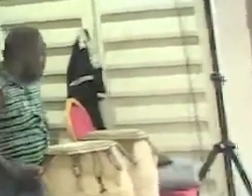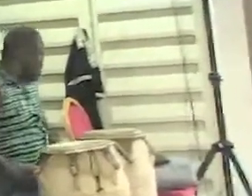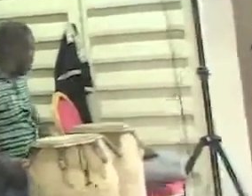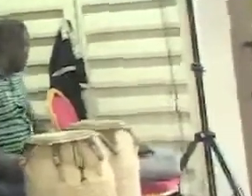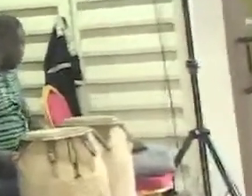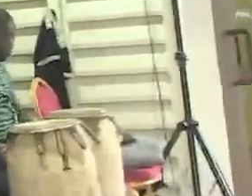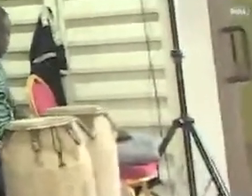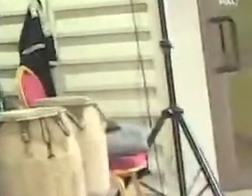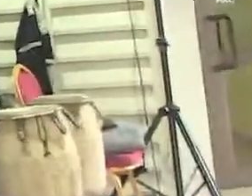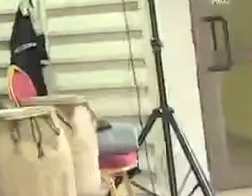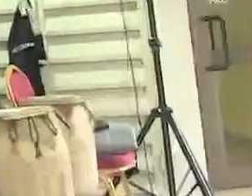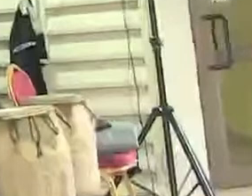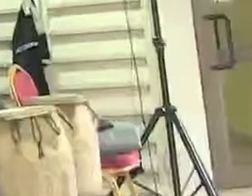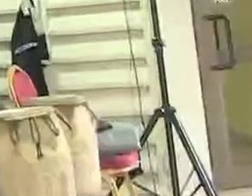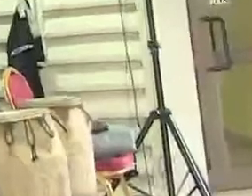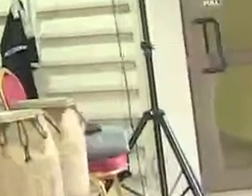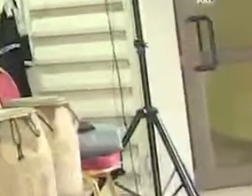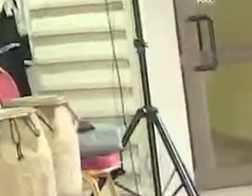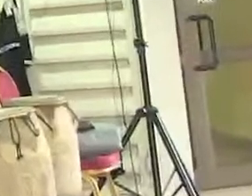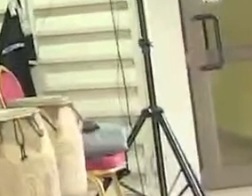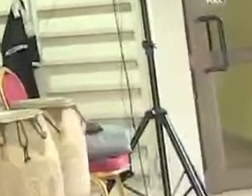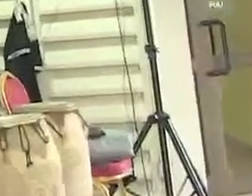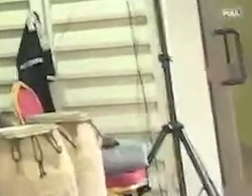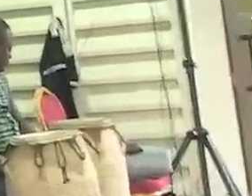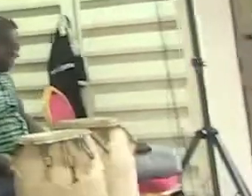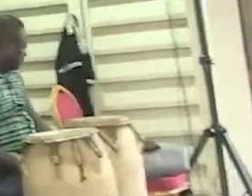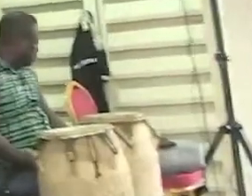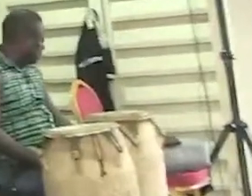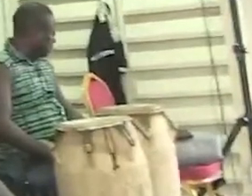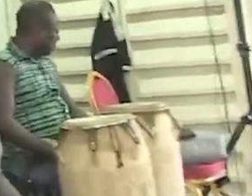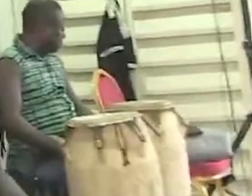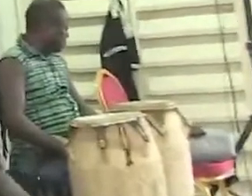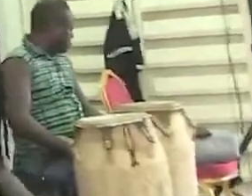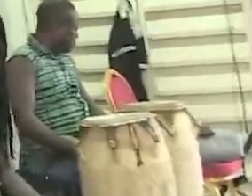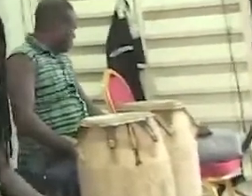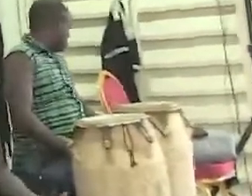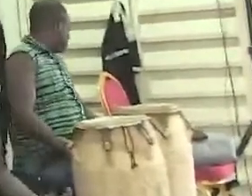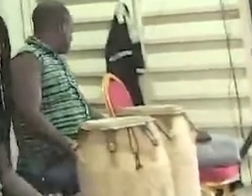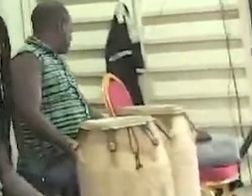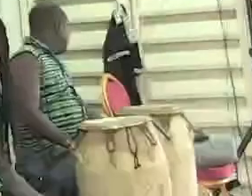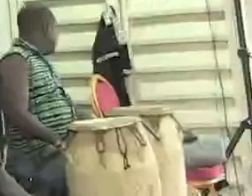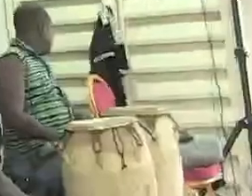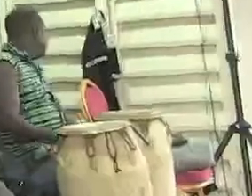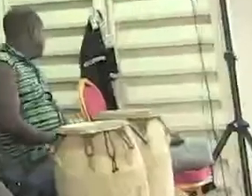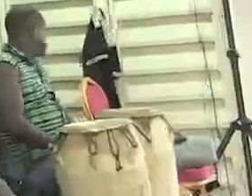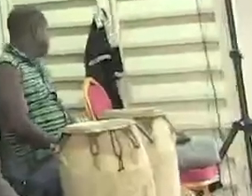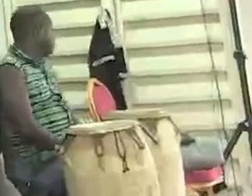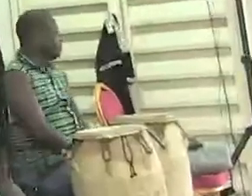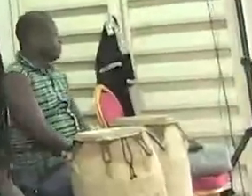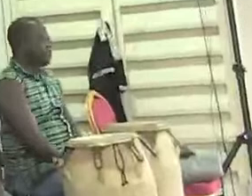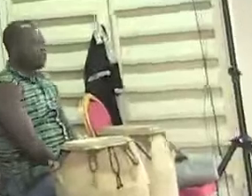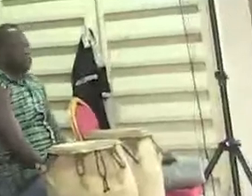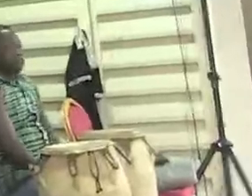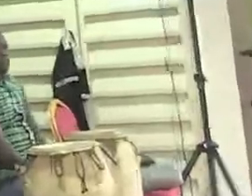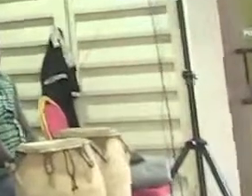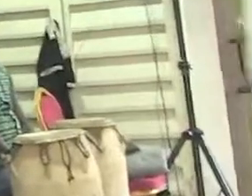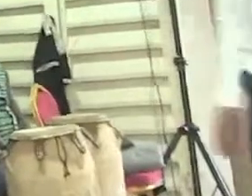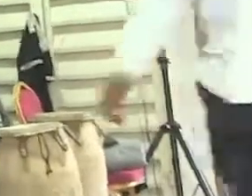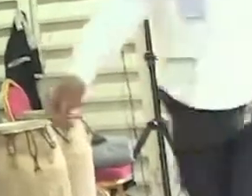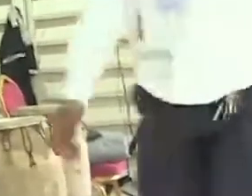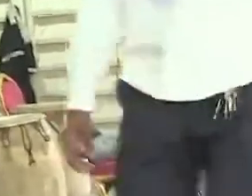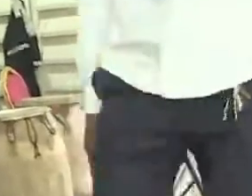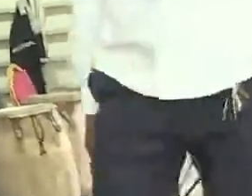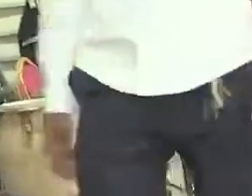God is the one working through us. We don't own ourselves. He has the talent through us, and we are praising him at this moment. That means this program is